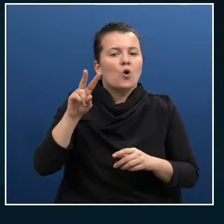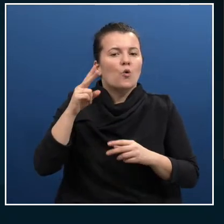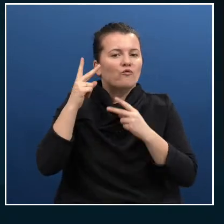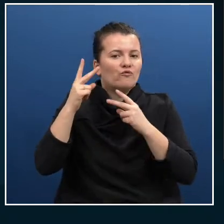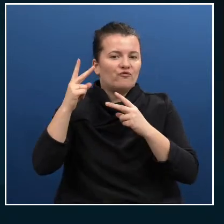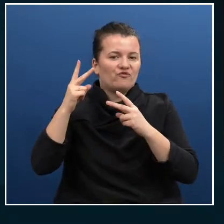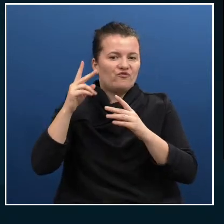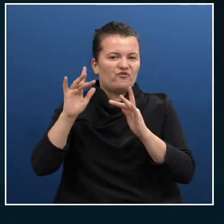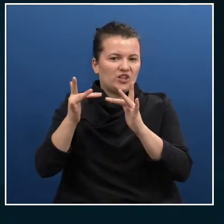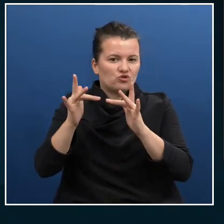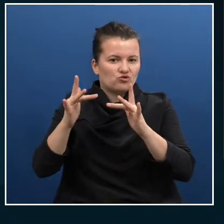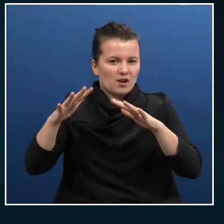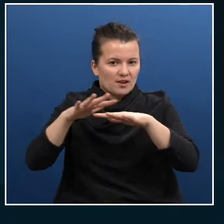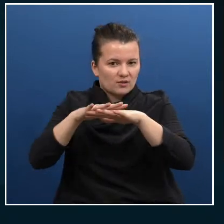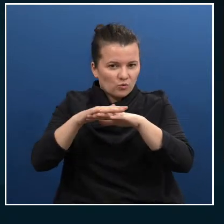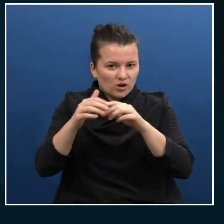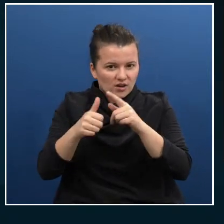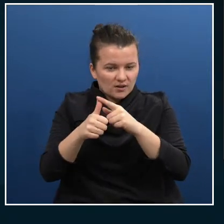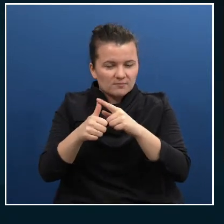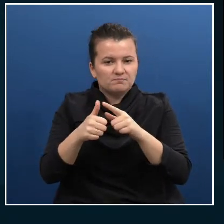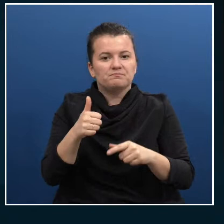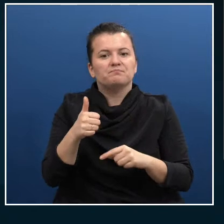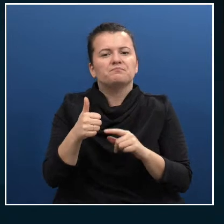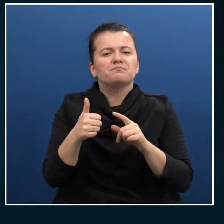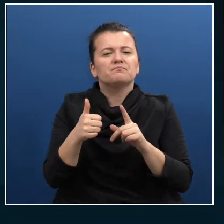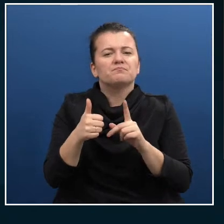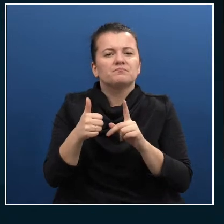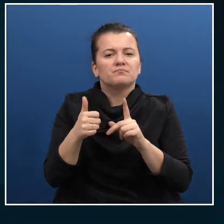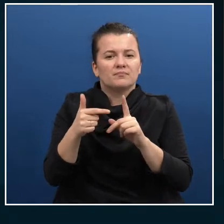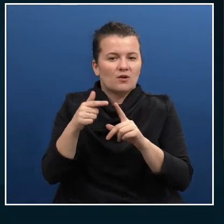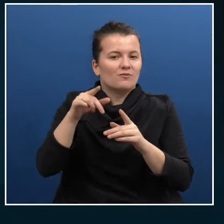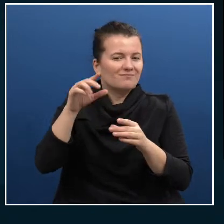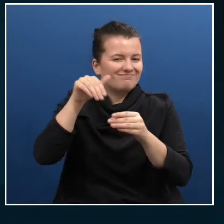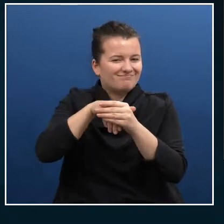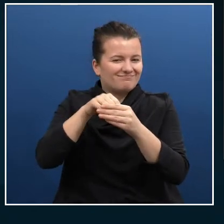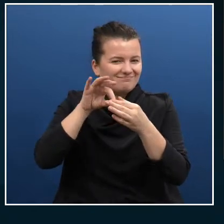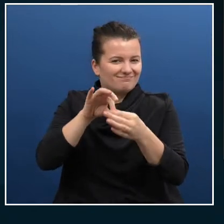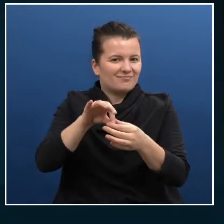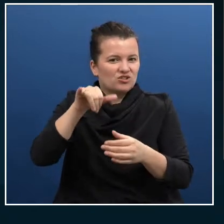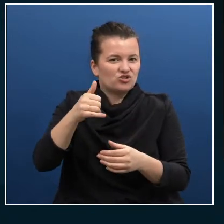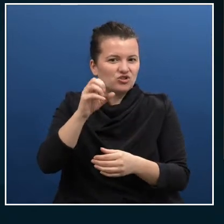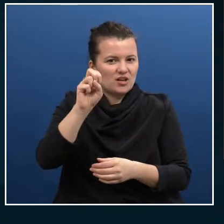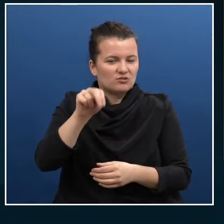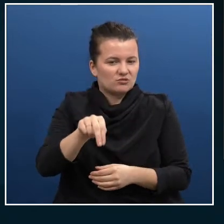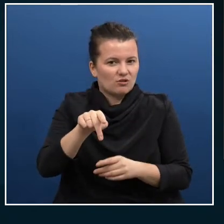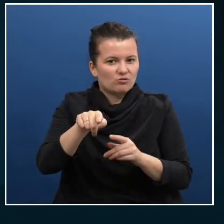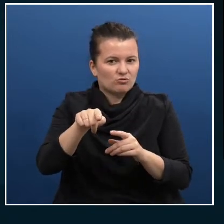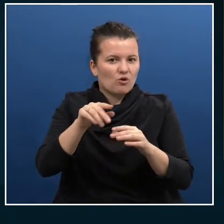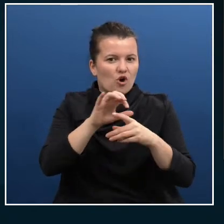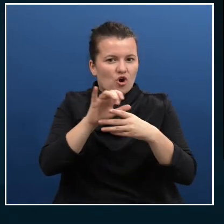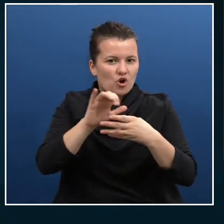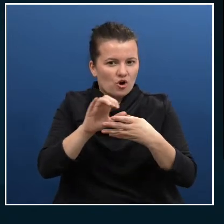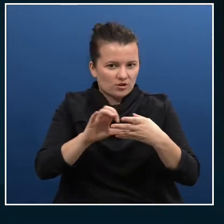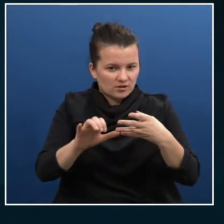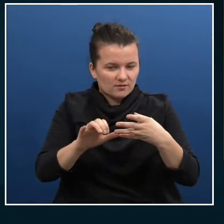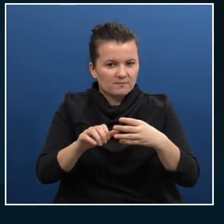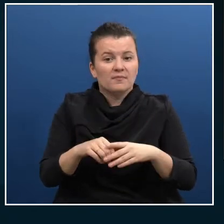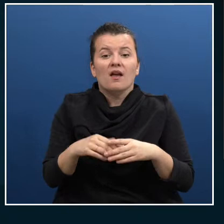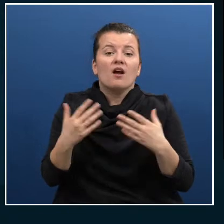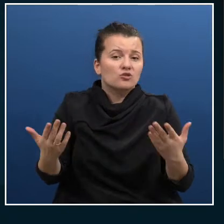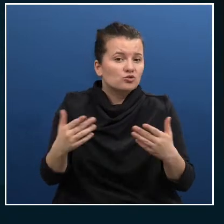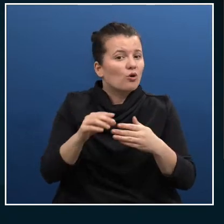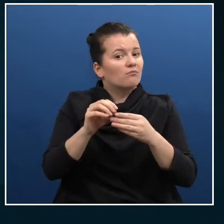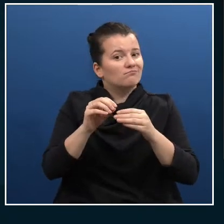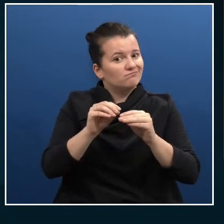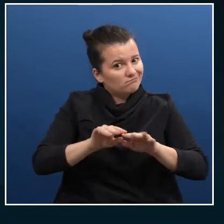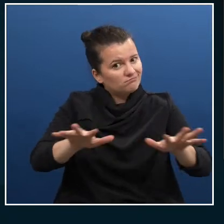sections in that in the JSON code. But just to show you that in the end, we're still dealing with JSON. We're still passing